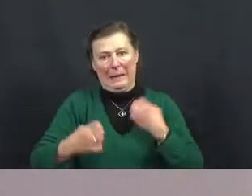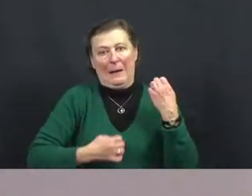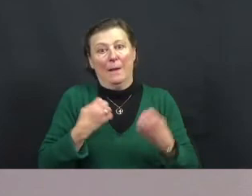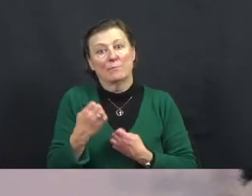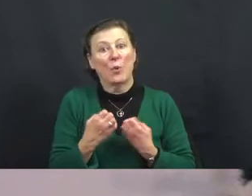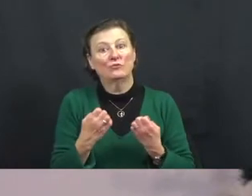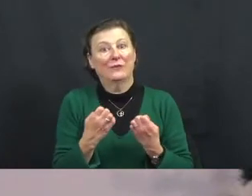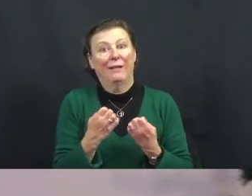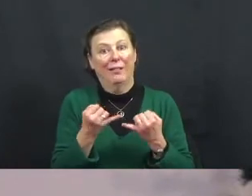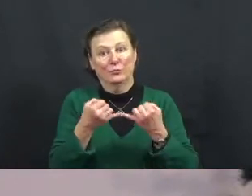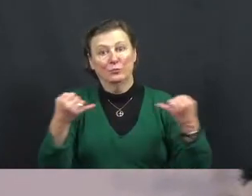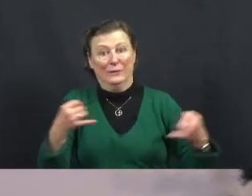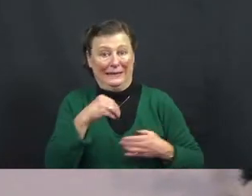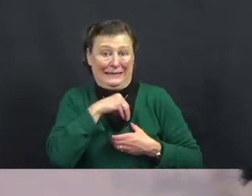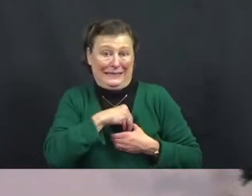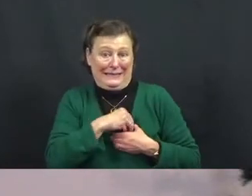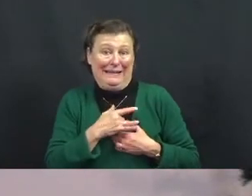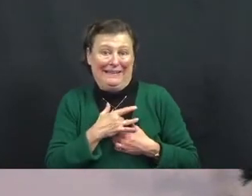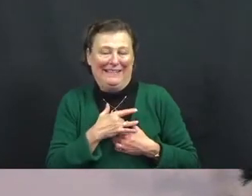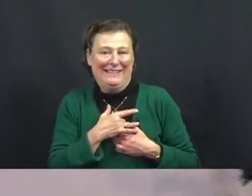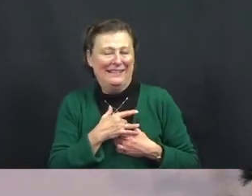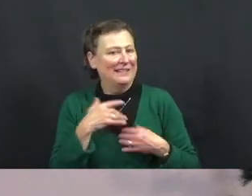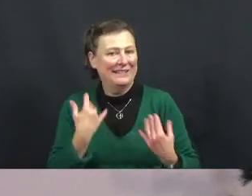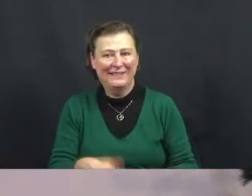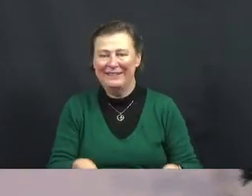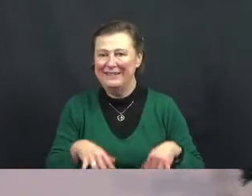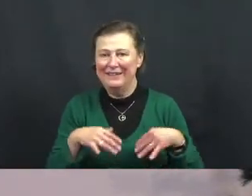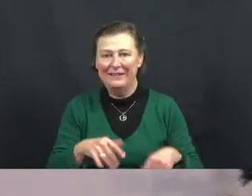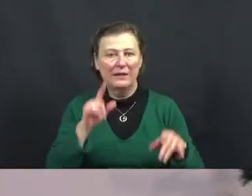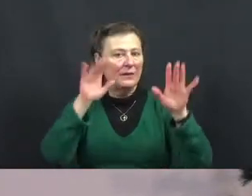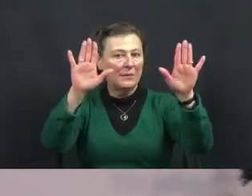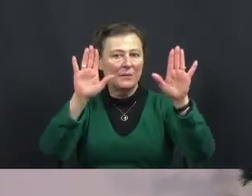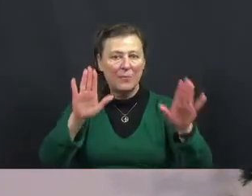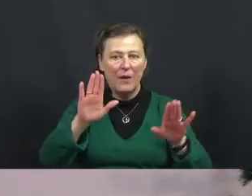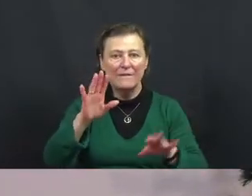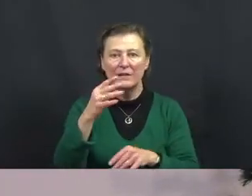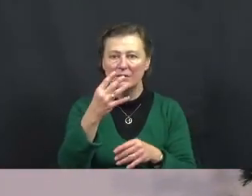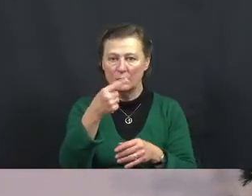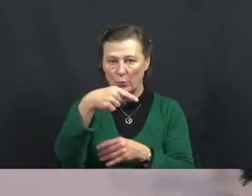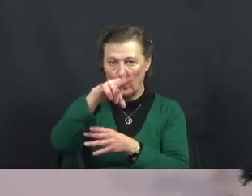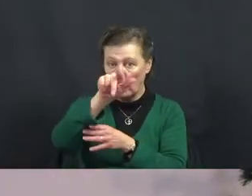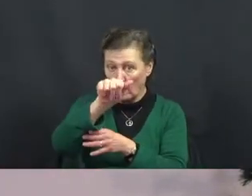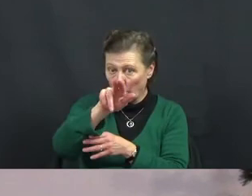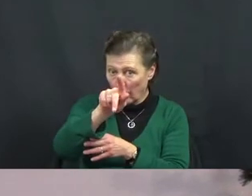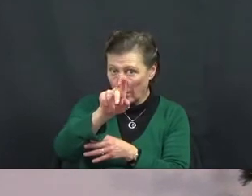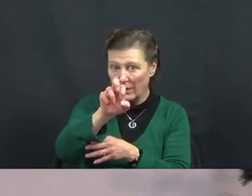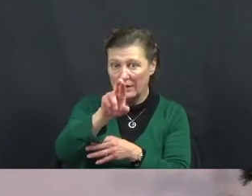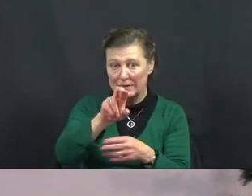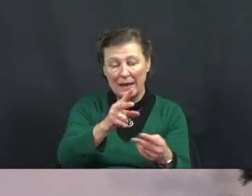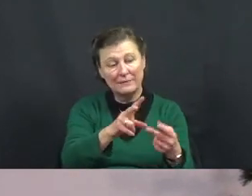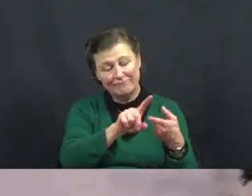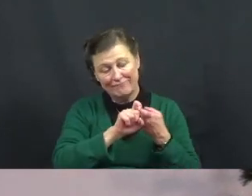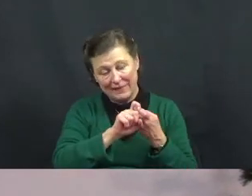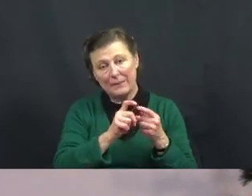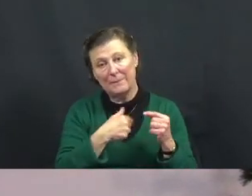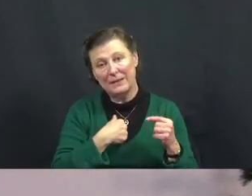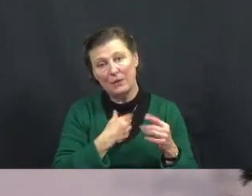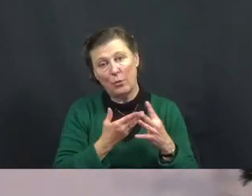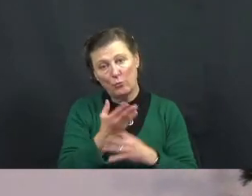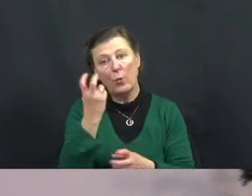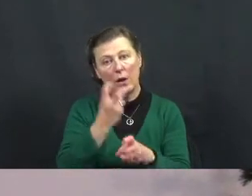had. These marvelous quartets companioned me through some hard times.